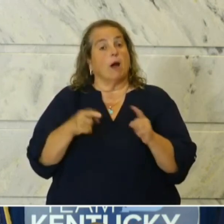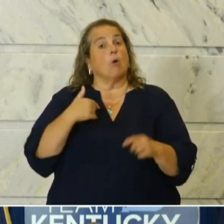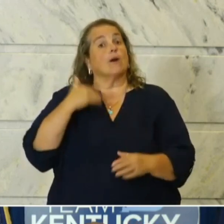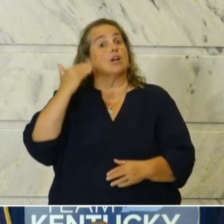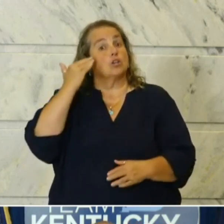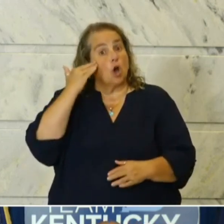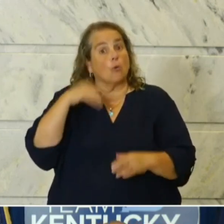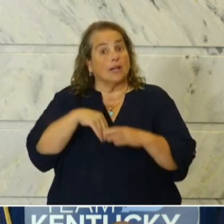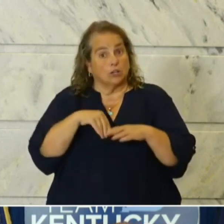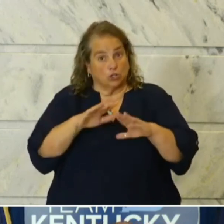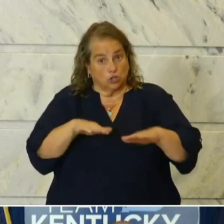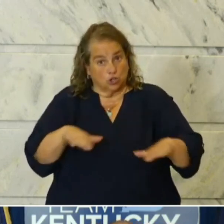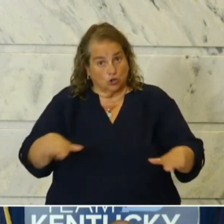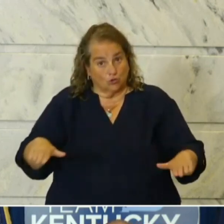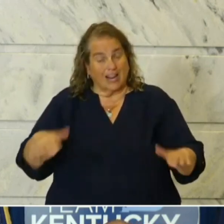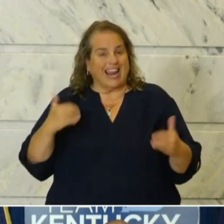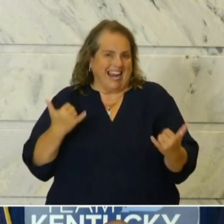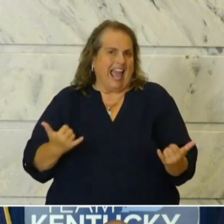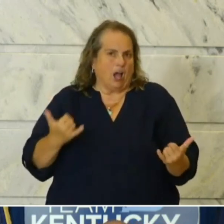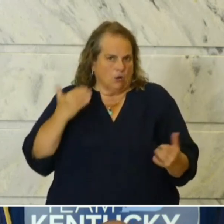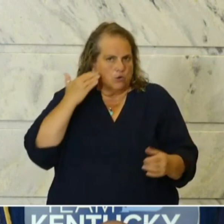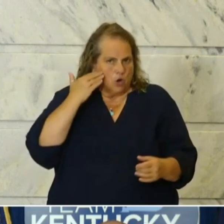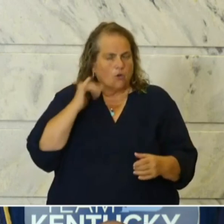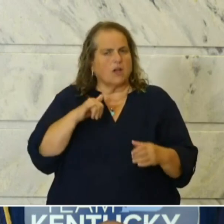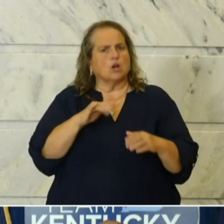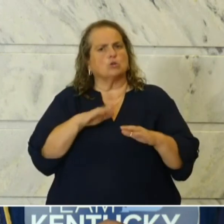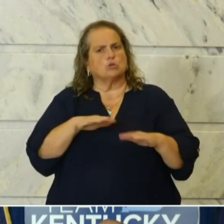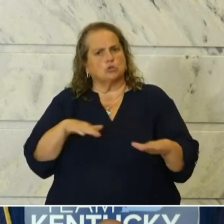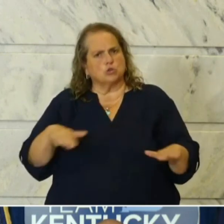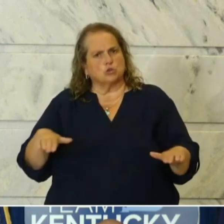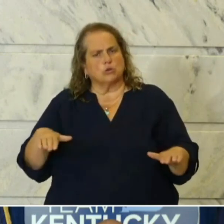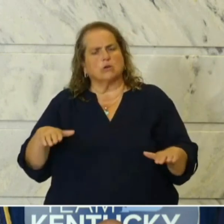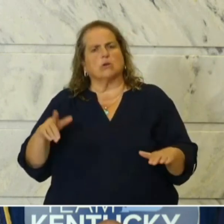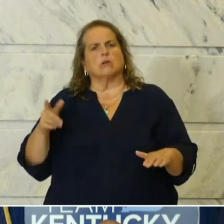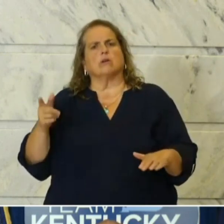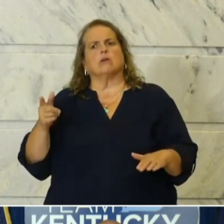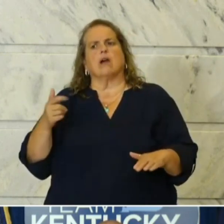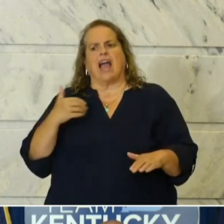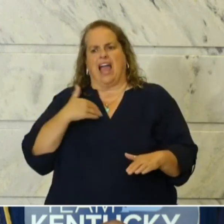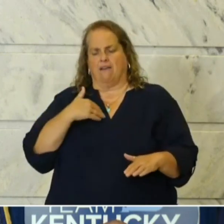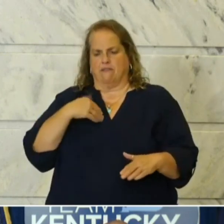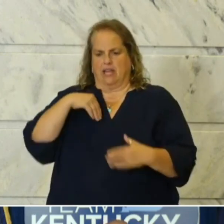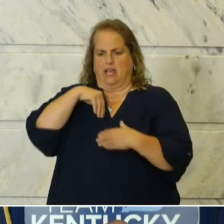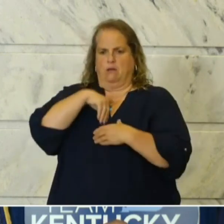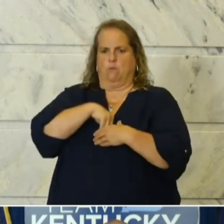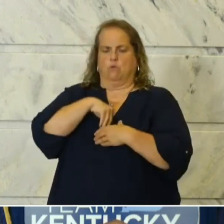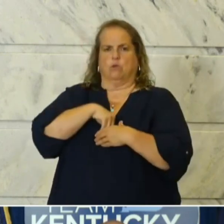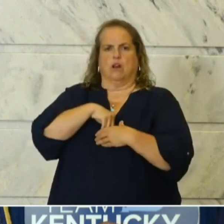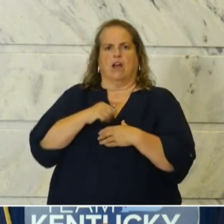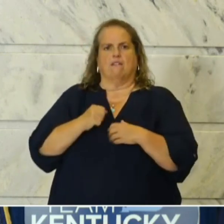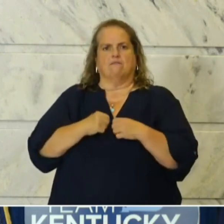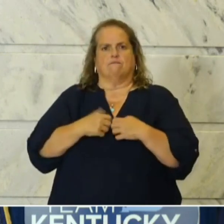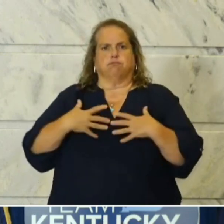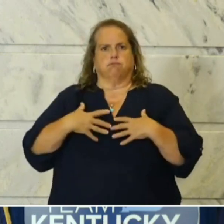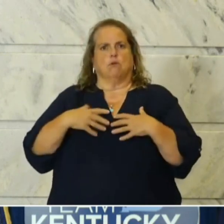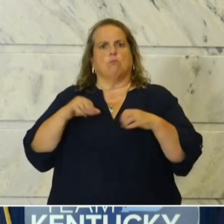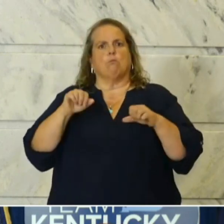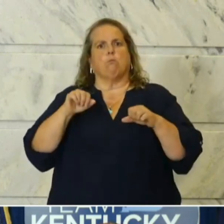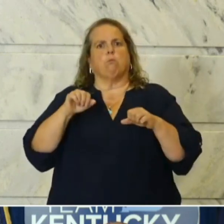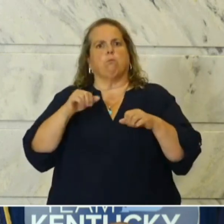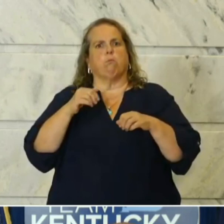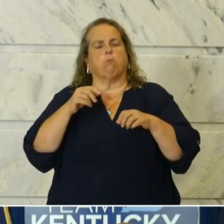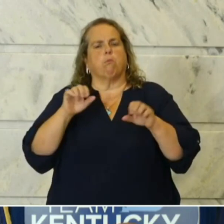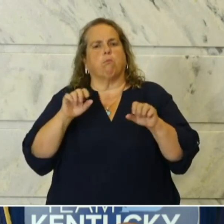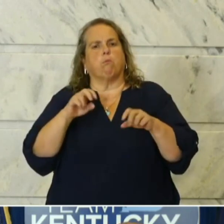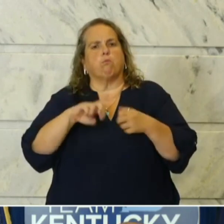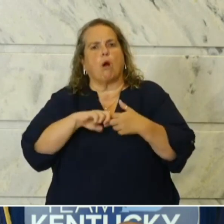children that, well, we now know that there's a multi-organ inflammatory process that can develop in some of them.